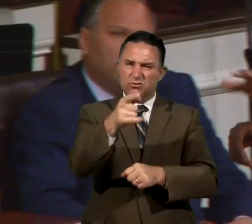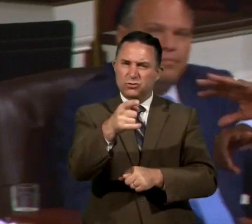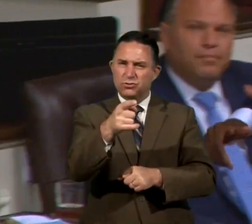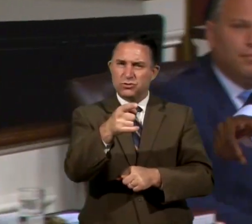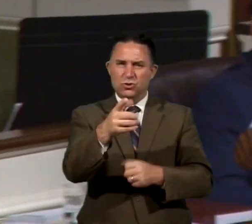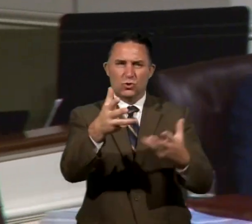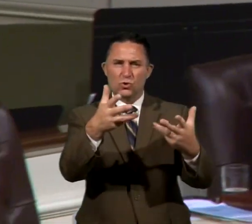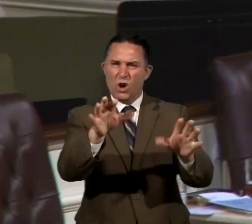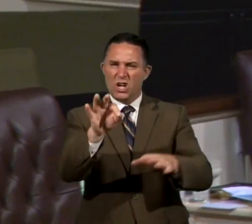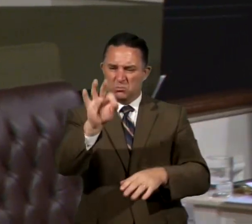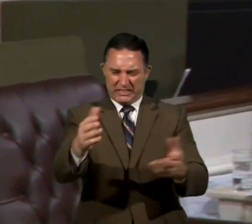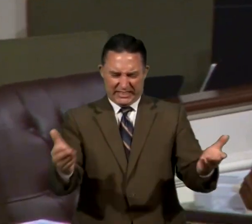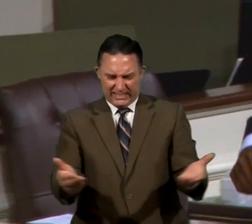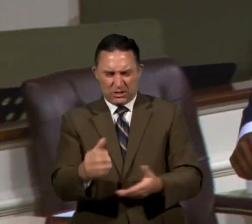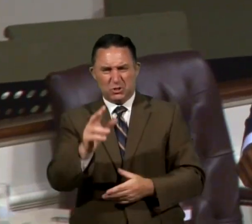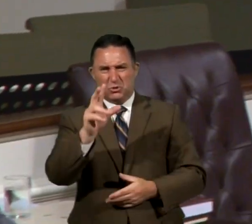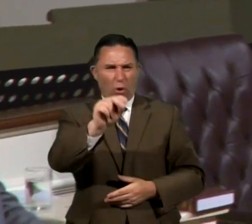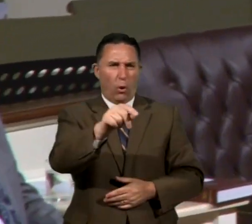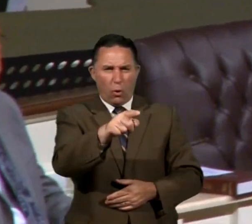We don't want that here.